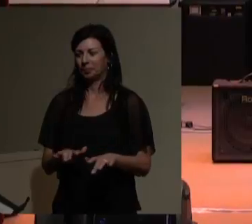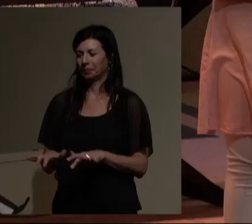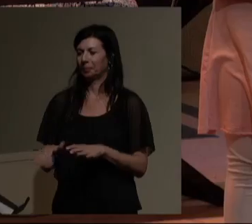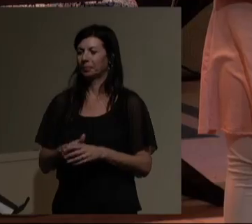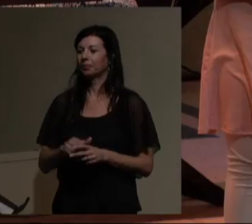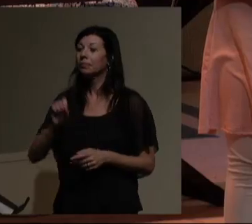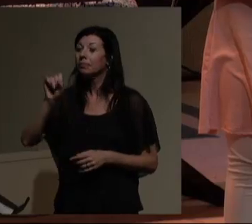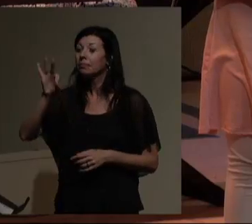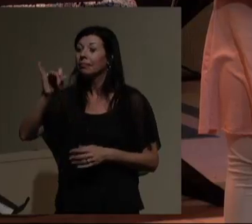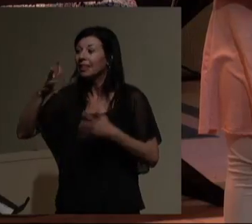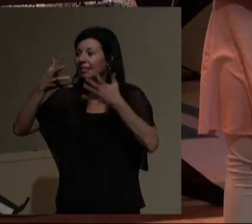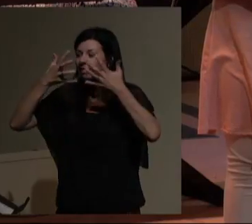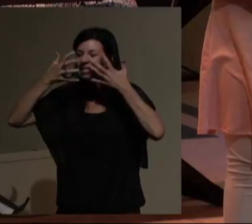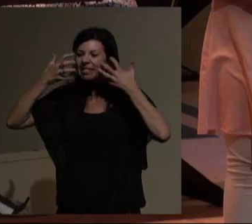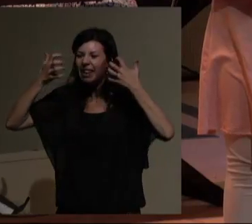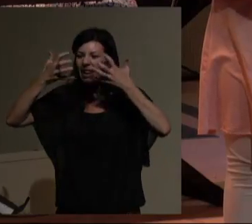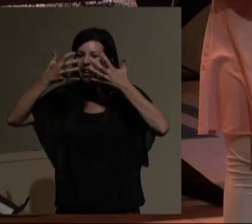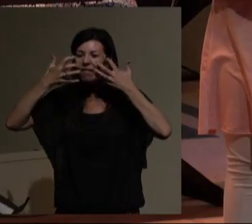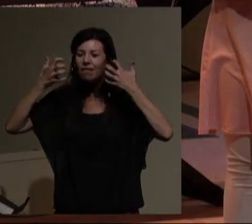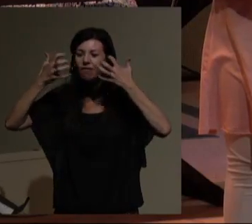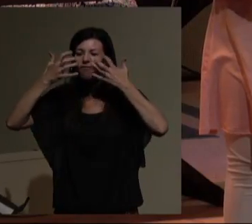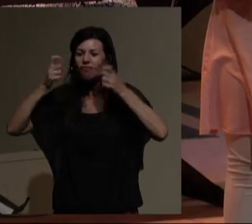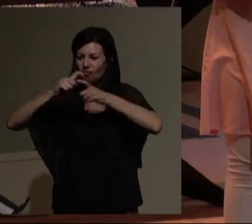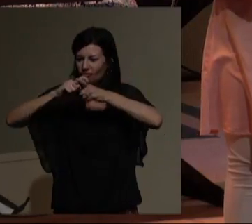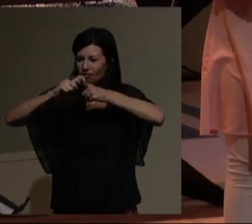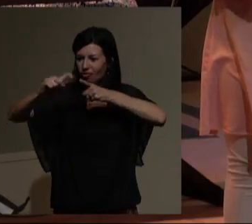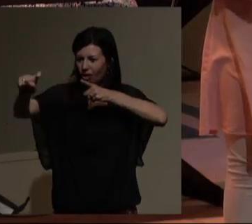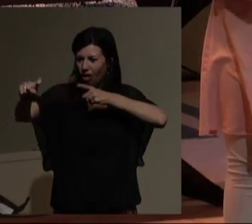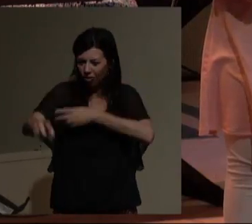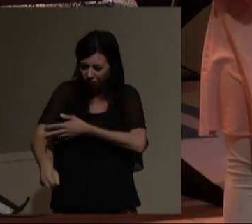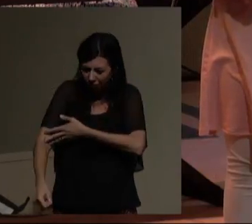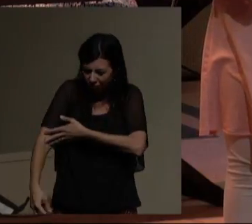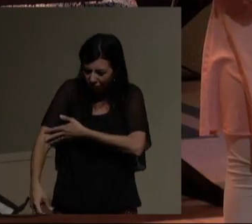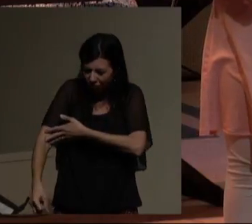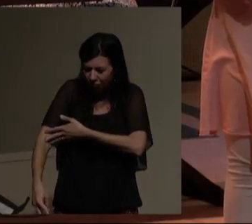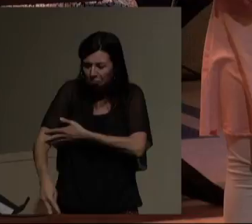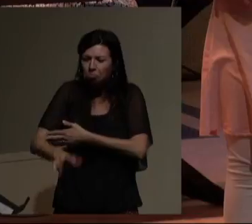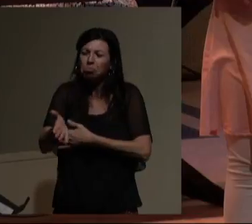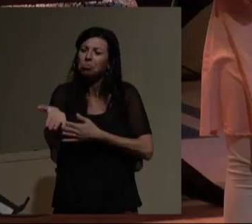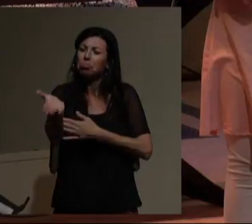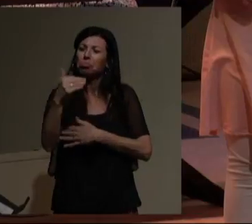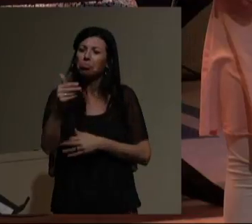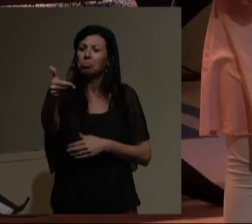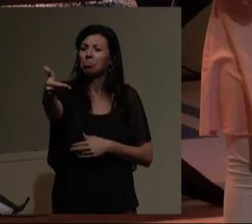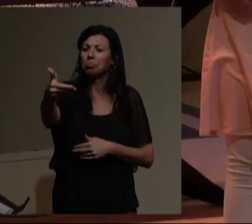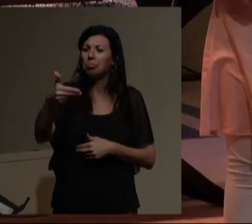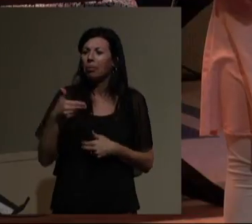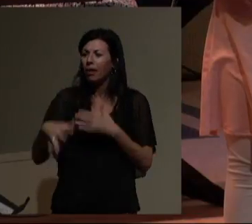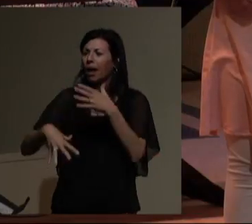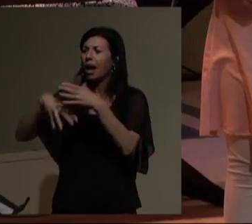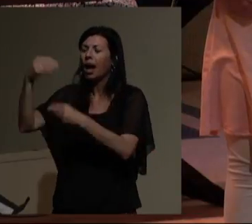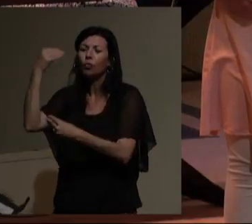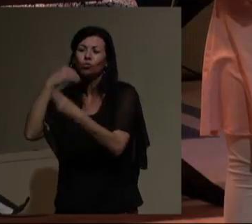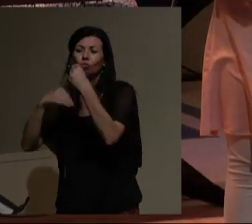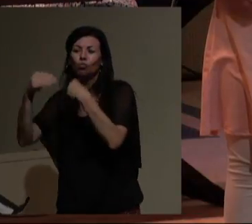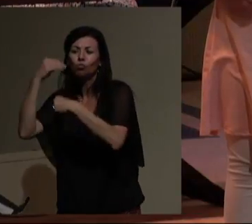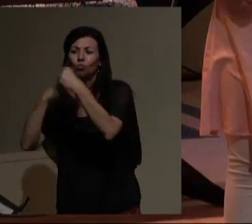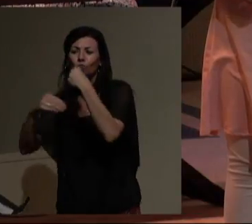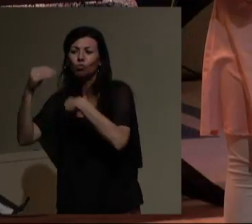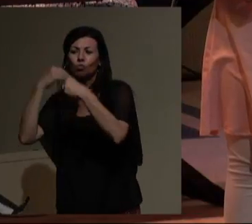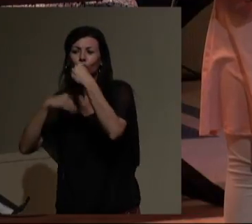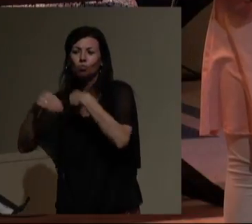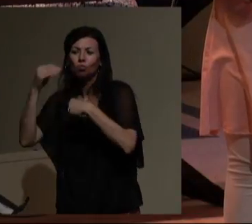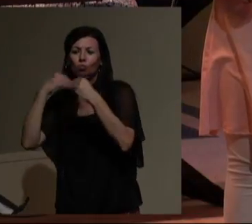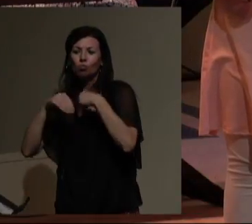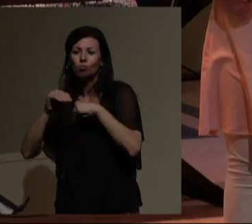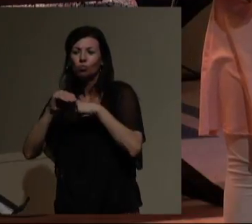If a tiger calls in the middle of the night and invites you out for a little evening